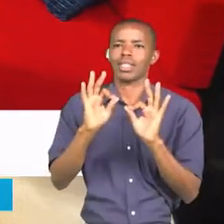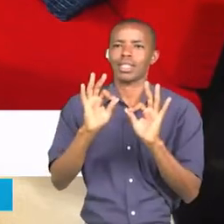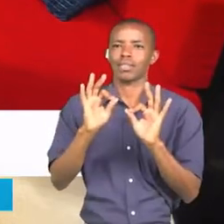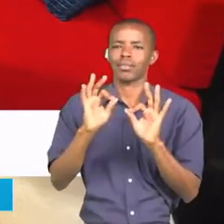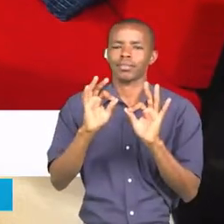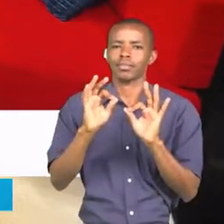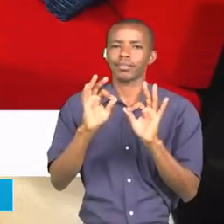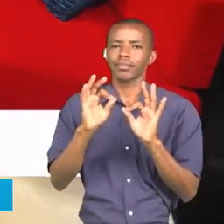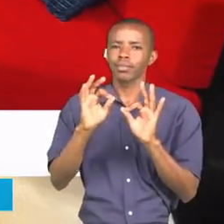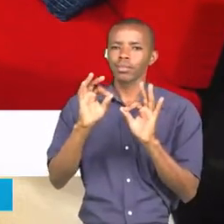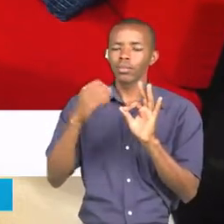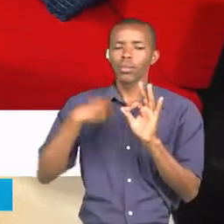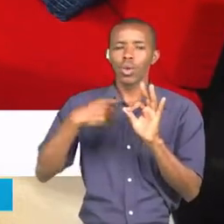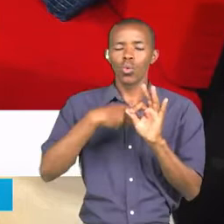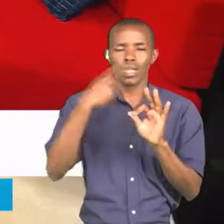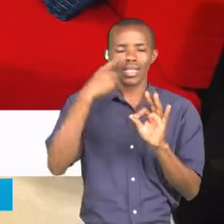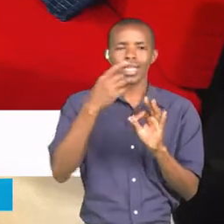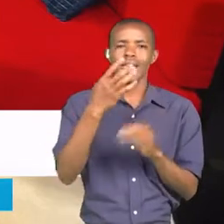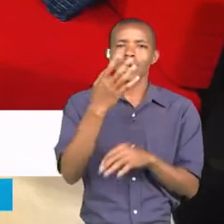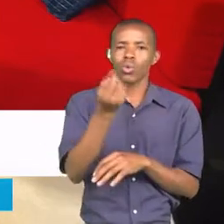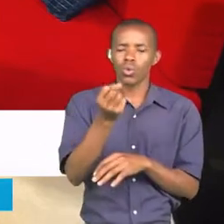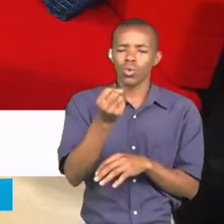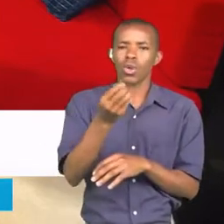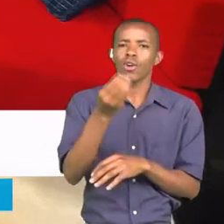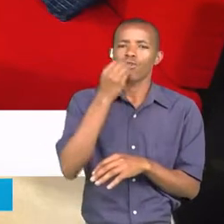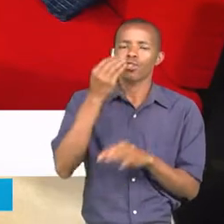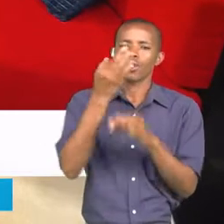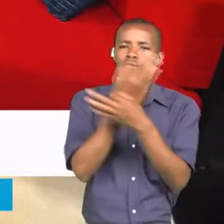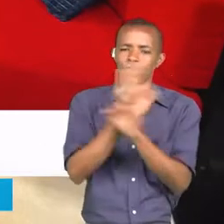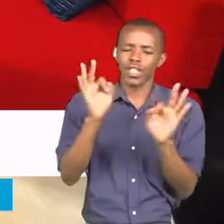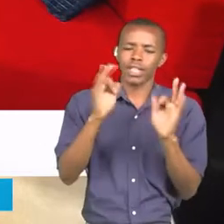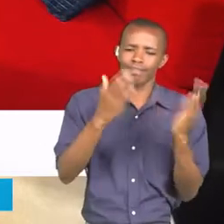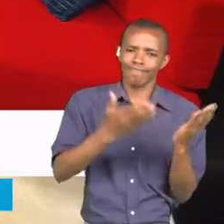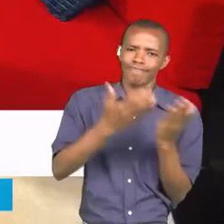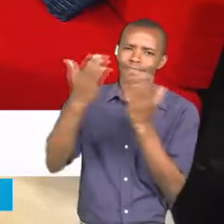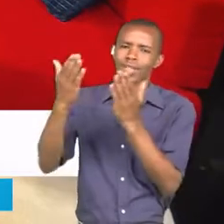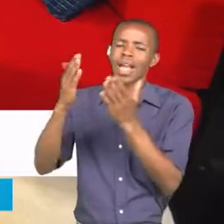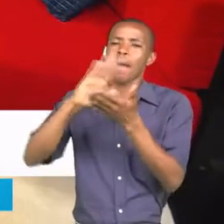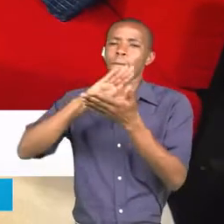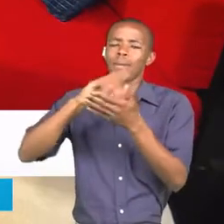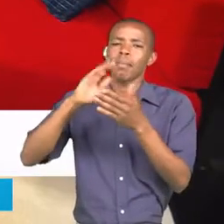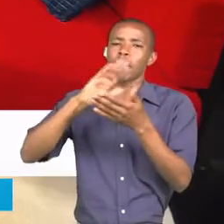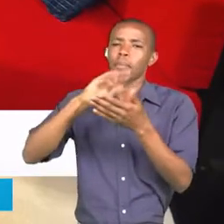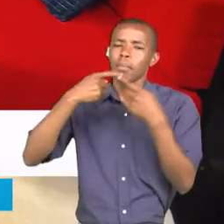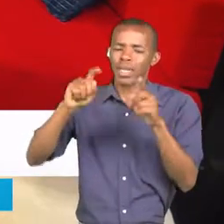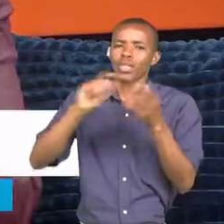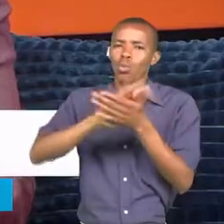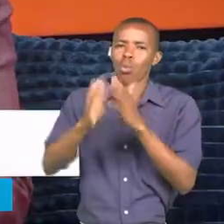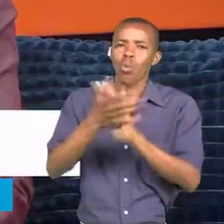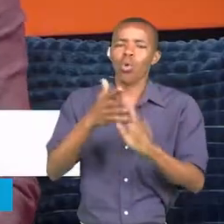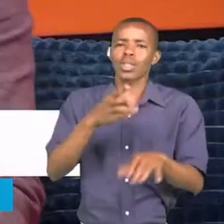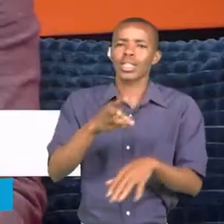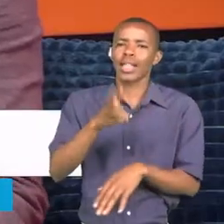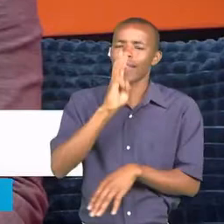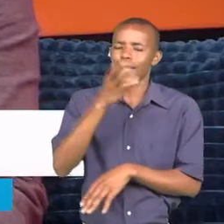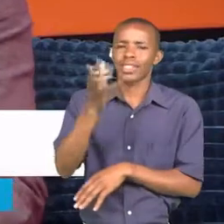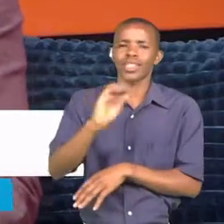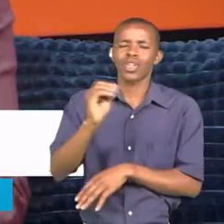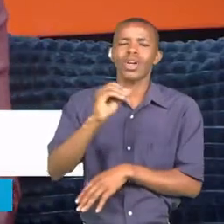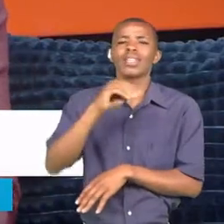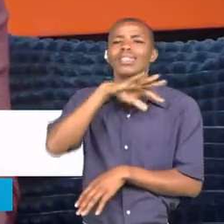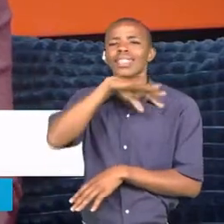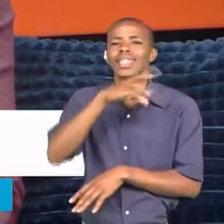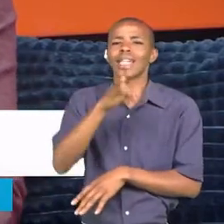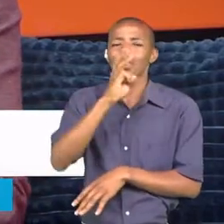angle, actually. Yeah. Uh-huh. We're seeing unga relief food coming in, but is there water? We're seeing just people drinking dirty water.